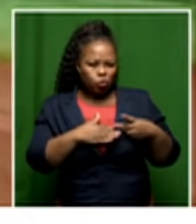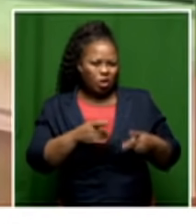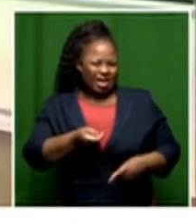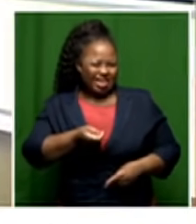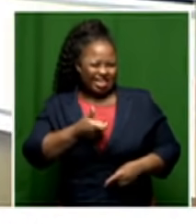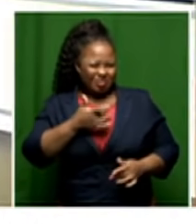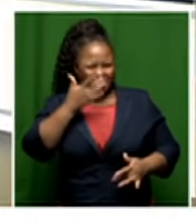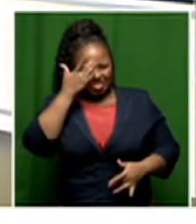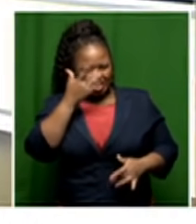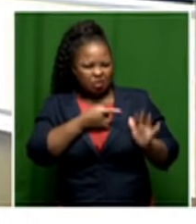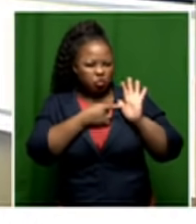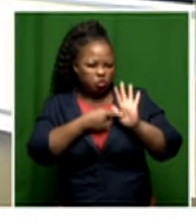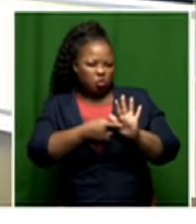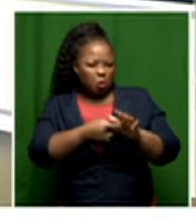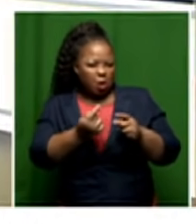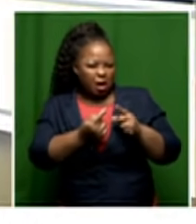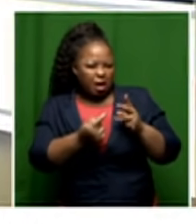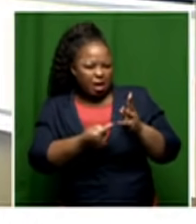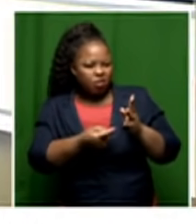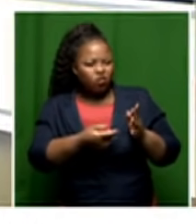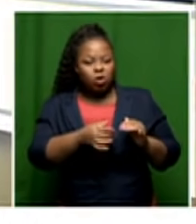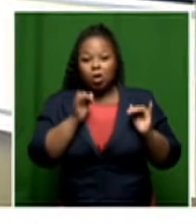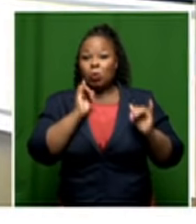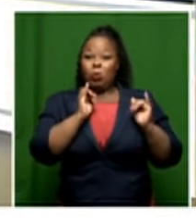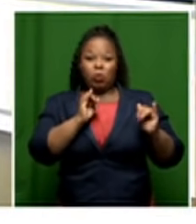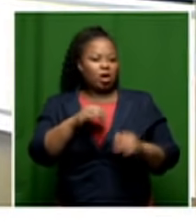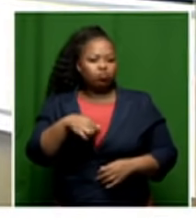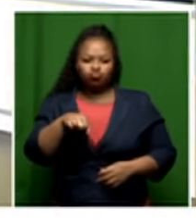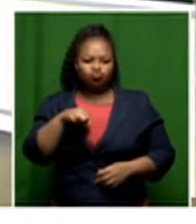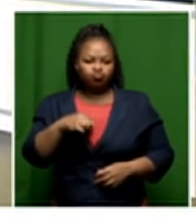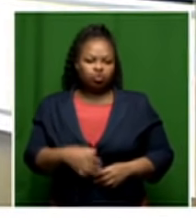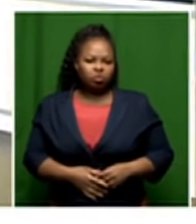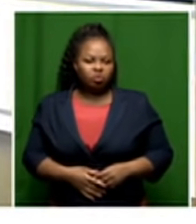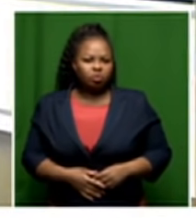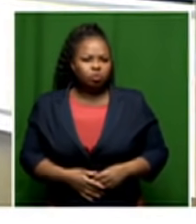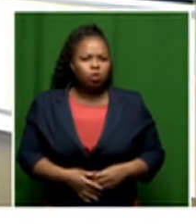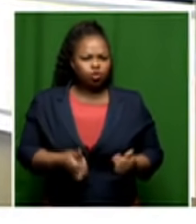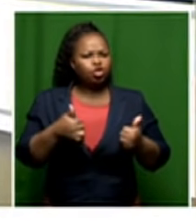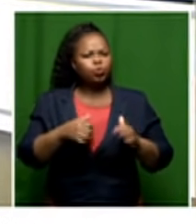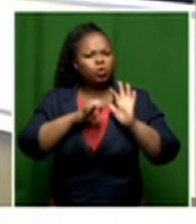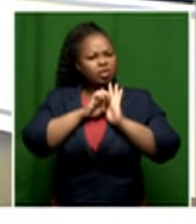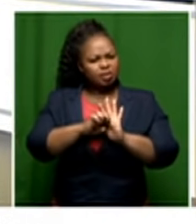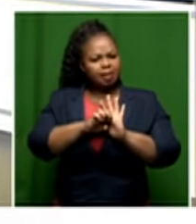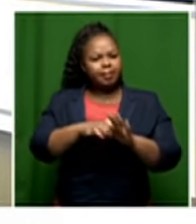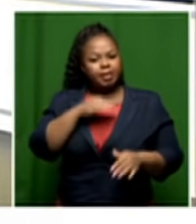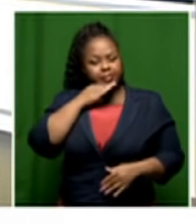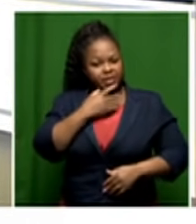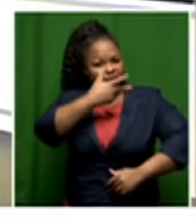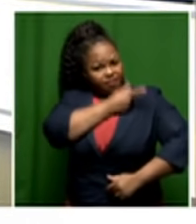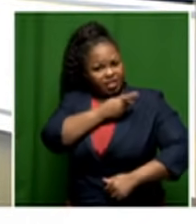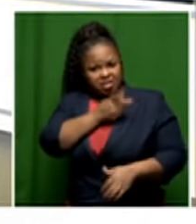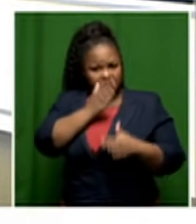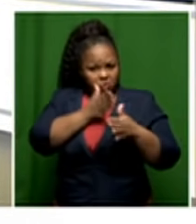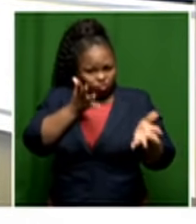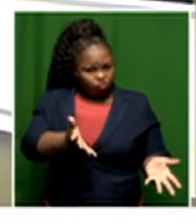So they're not, showing any sign of a severe illness. So this is a good example of the vaccine at play.